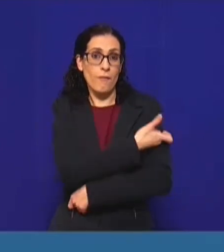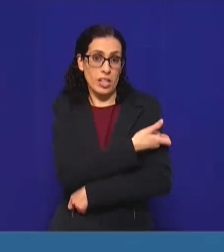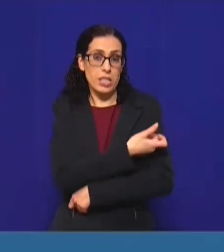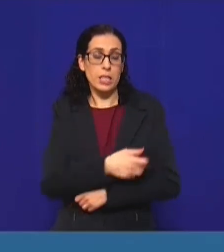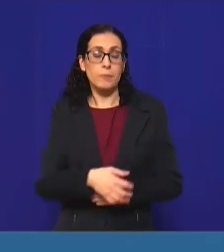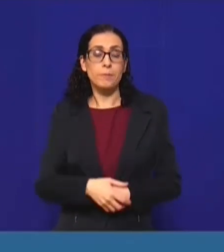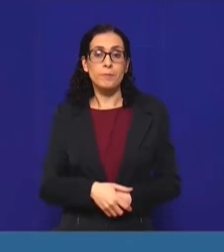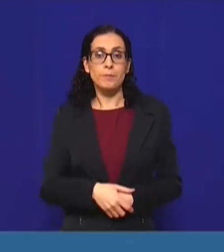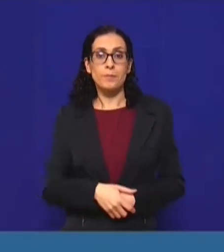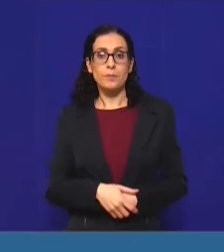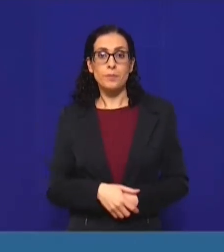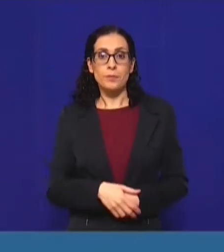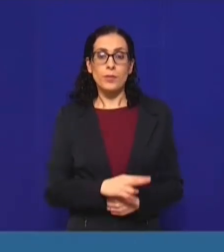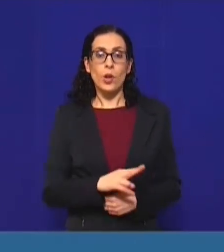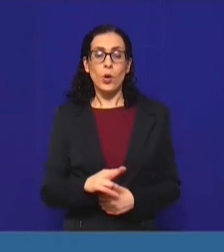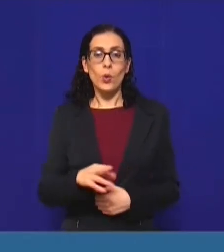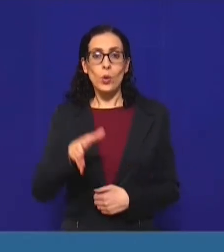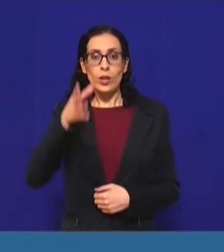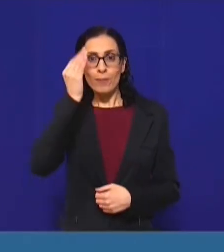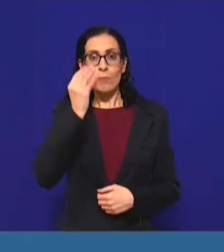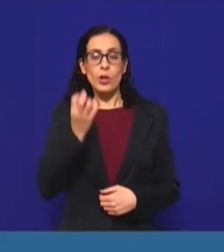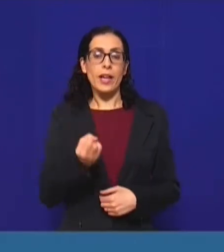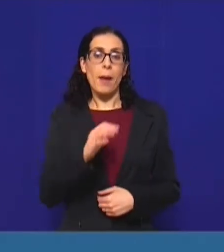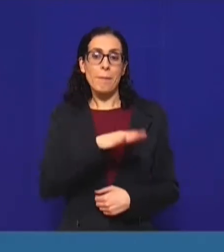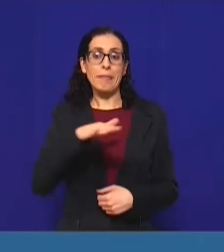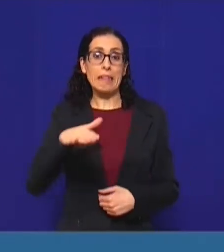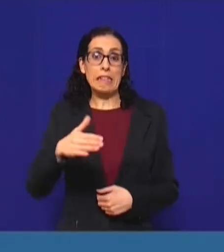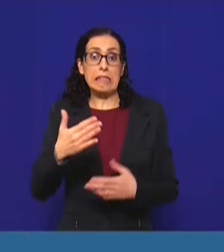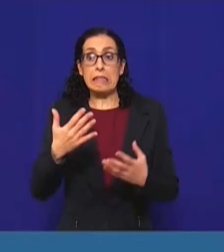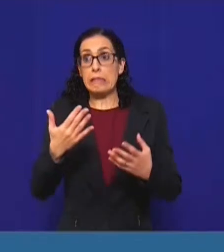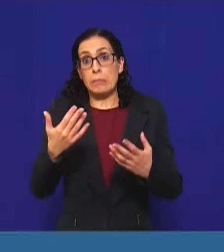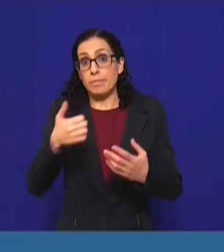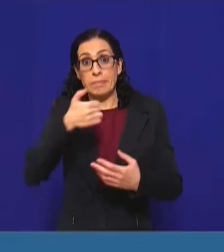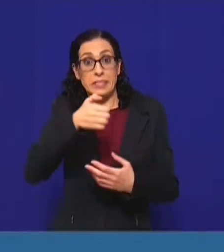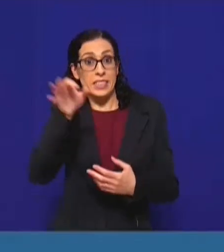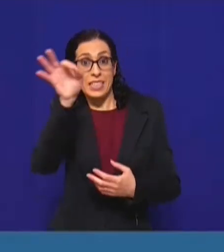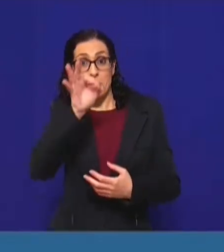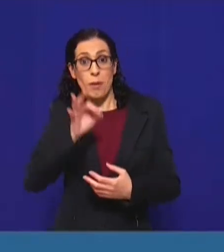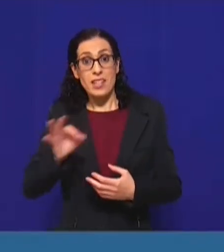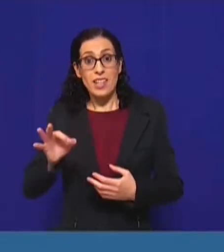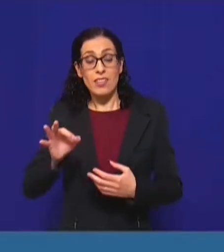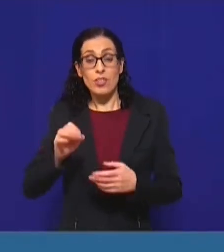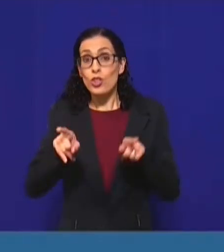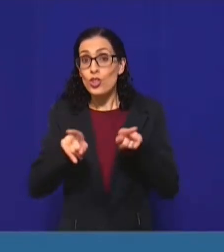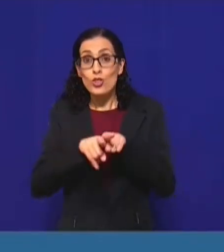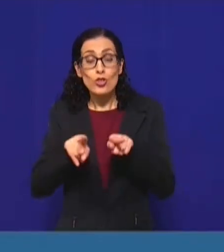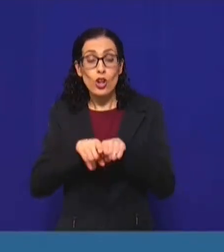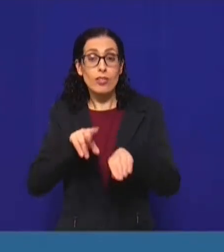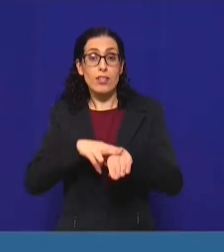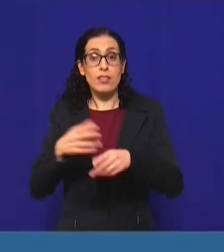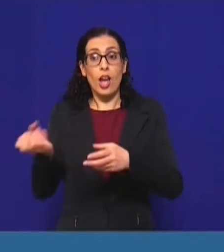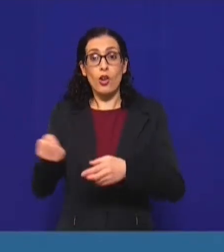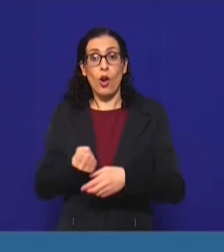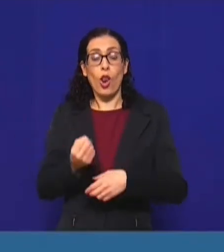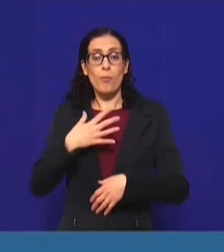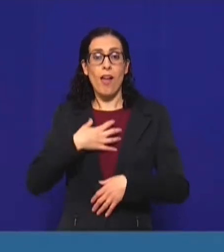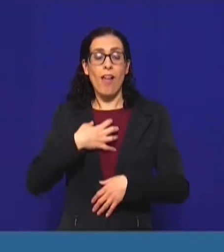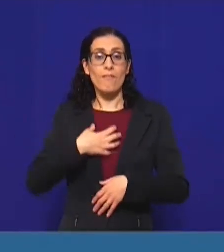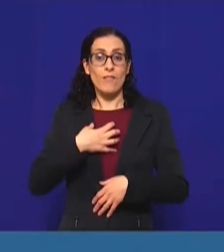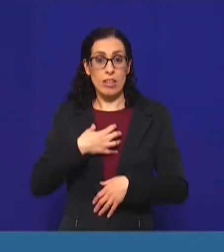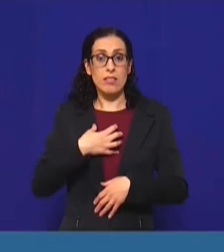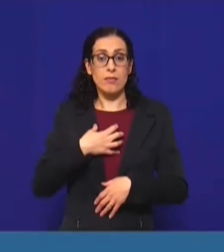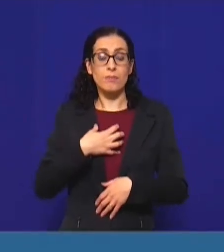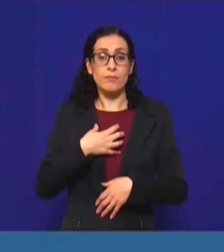li ħajkollok numru ta' nies, ġifri jista' jkollok 6% li xorta jista' jkollhom l-impatt